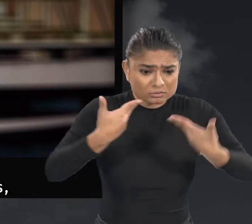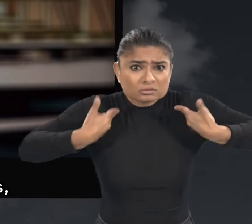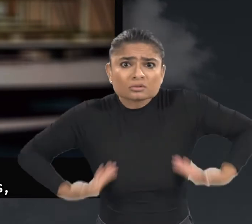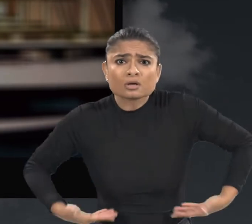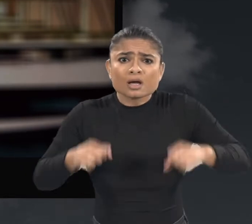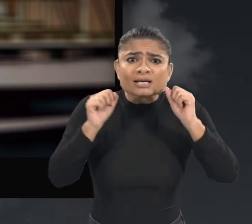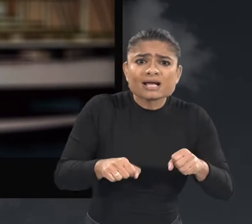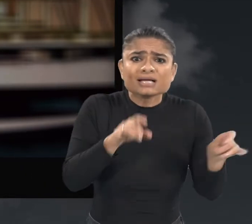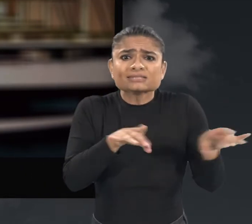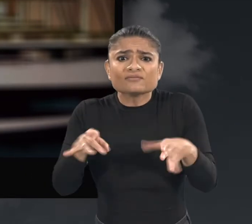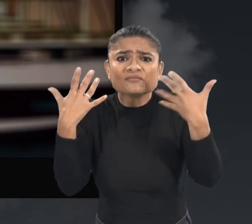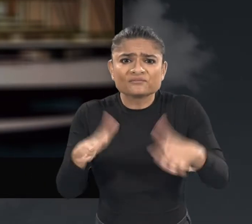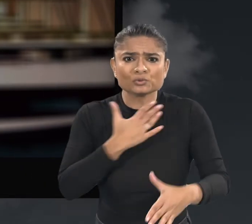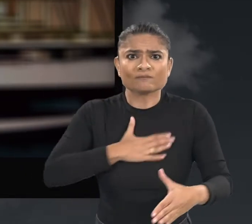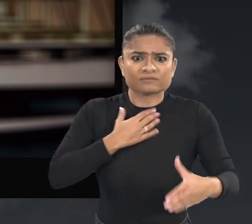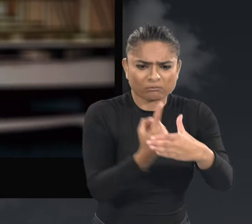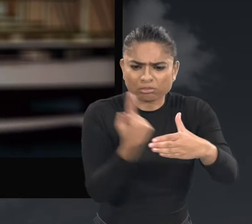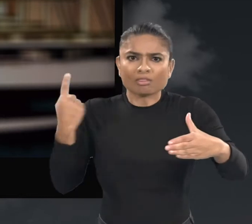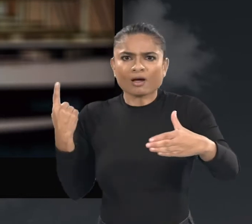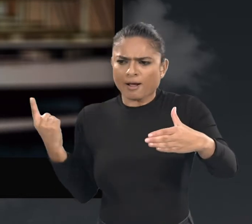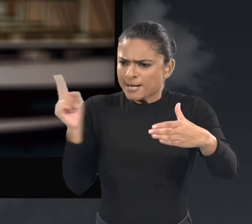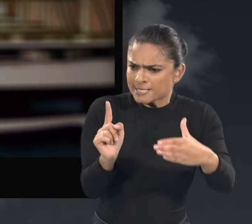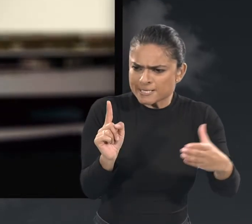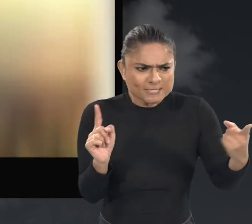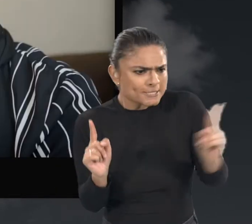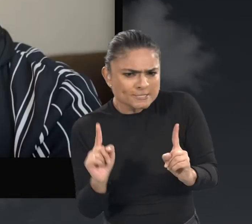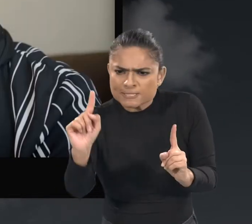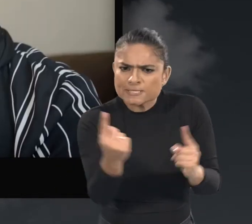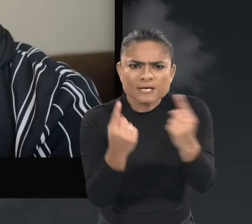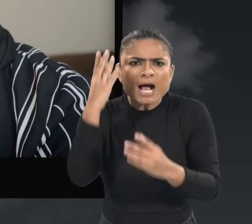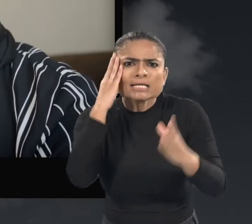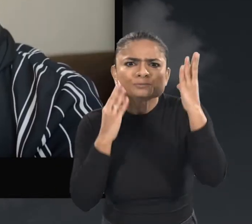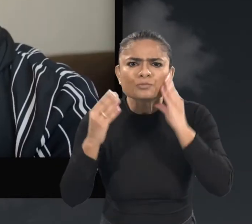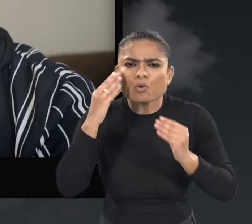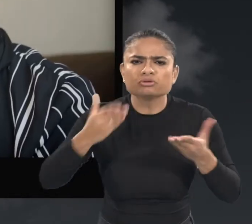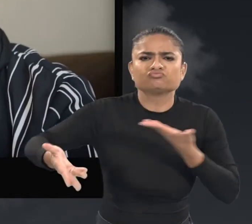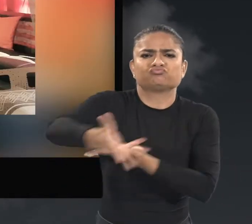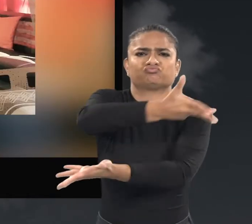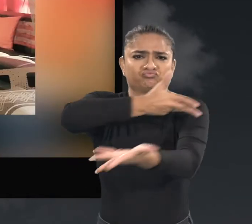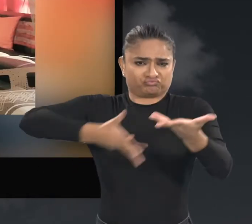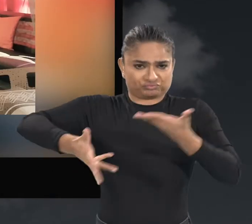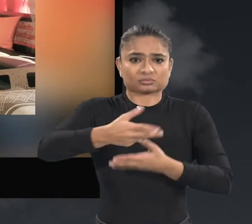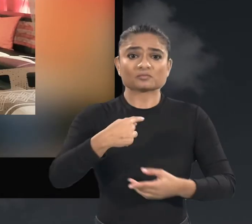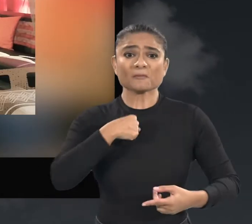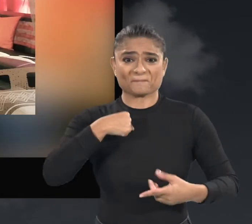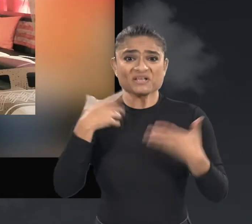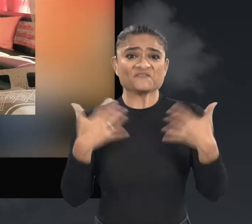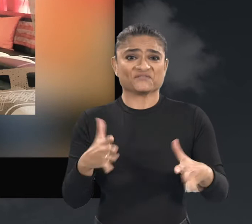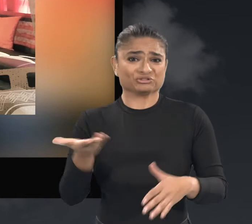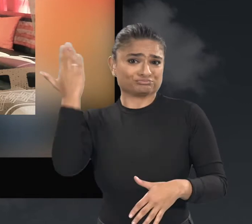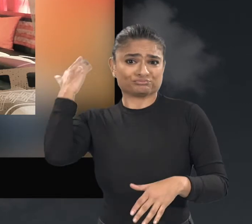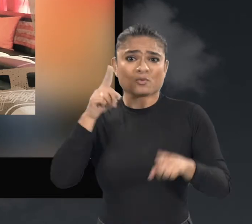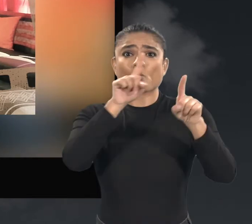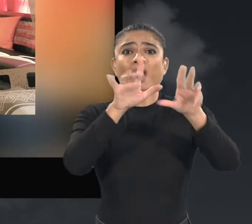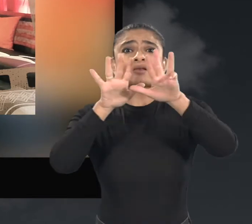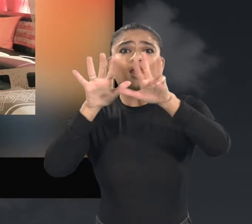human beings. We don't need to be isolated, we can contribute and add great value to society. When I was diagnosed with schizophrenia in